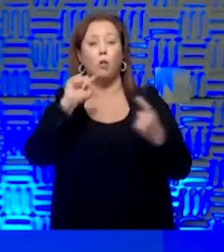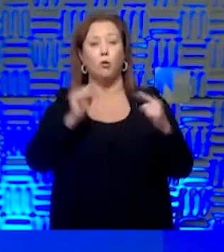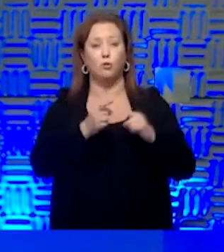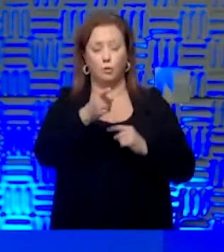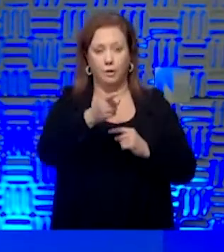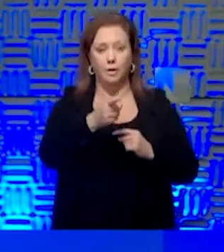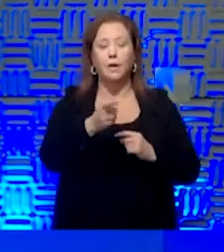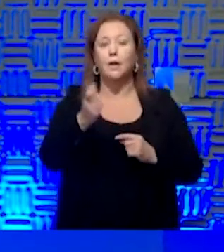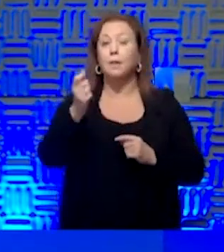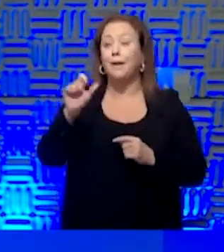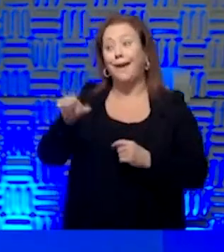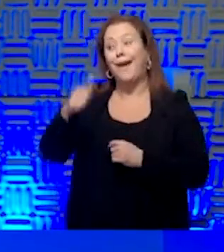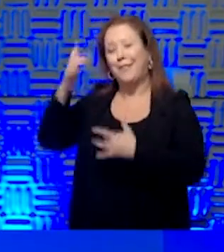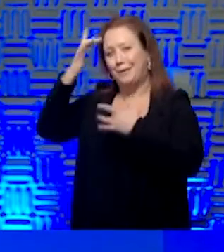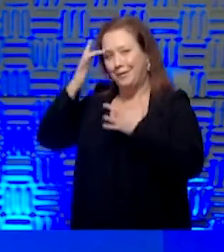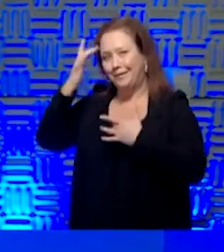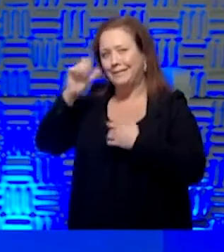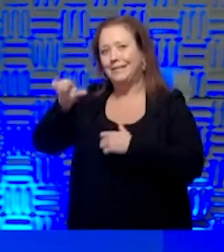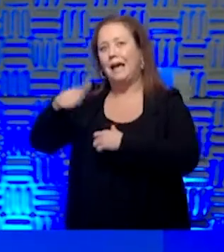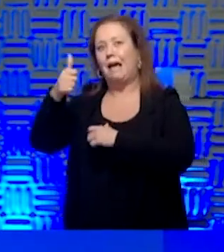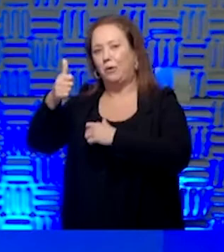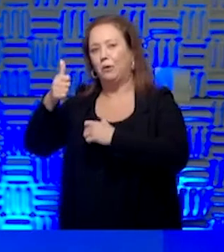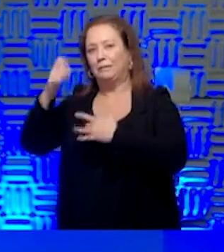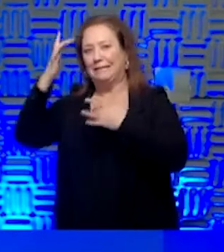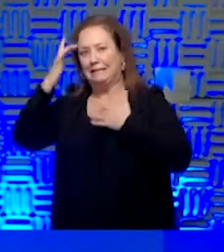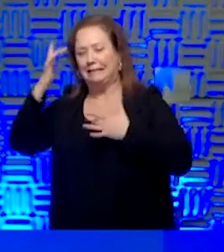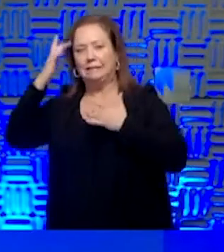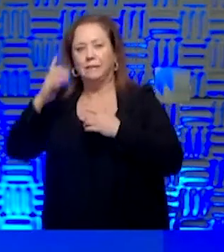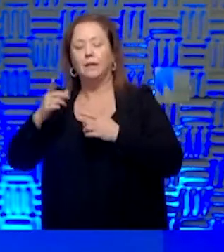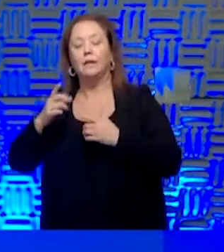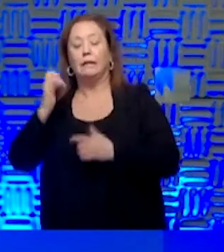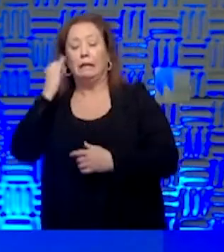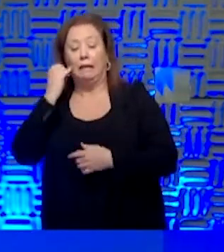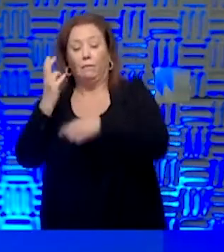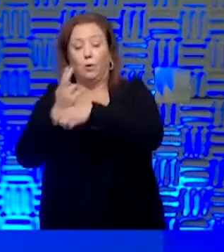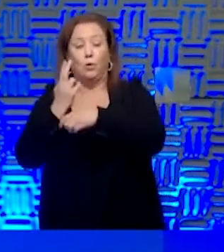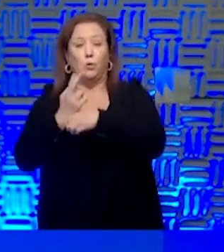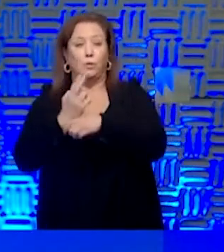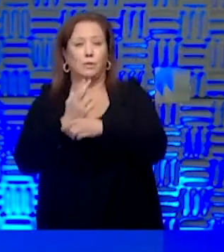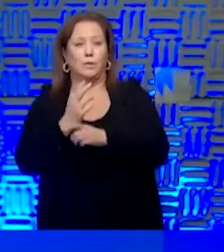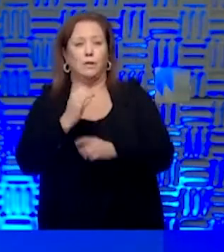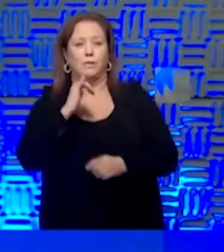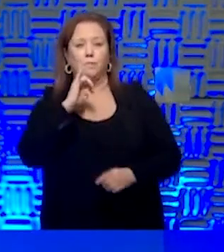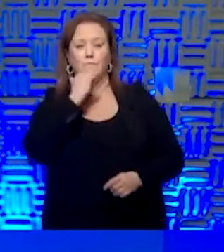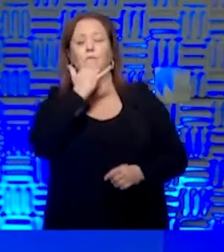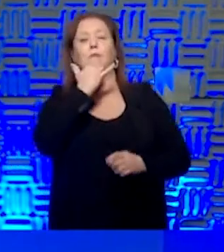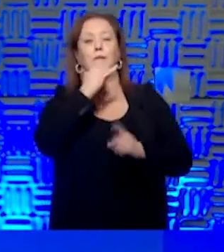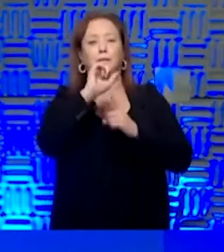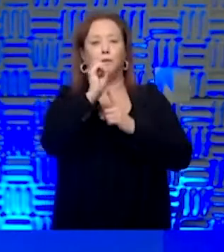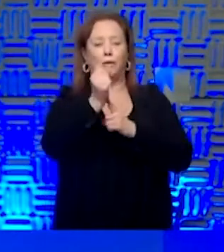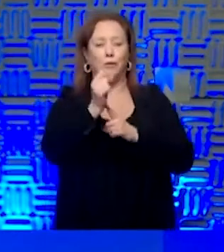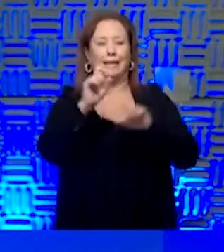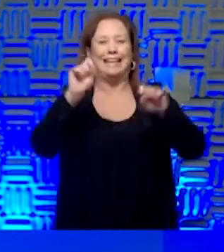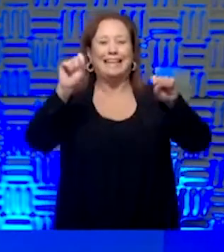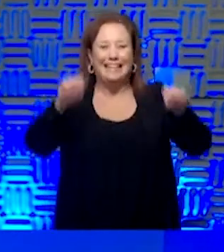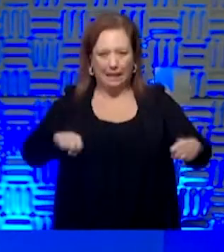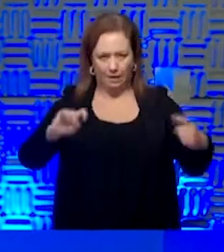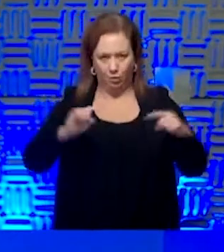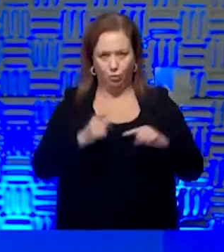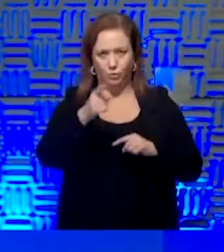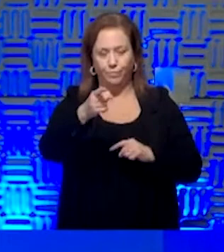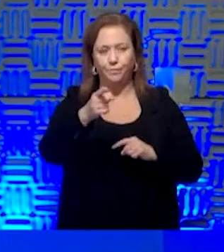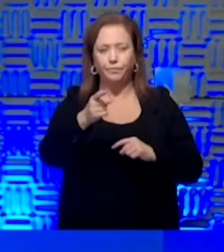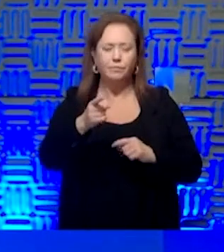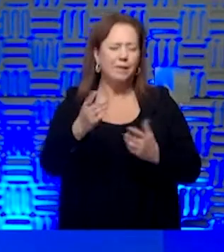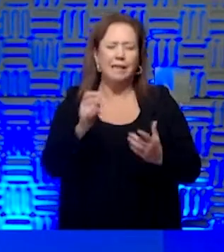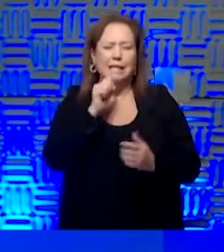from other illnesses and other illness states, using it in the wrong circumstances can be harmful. And so that's